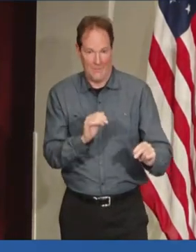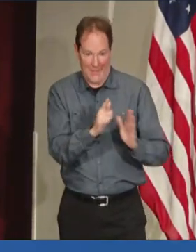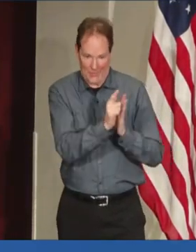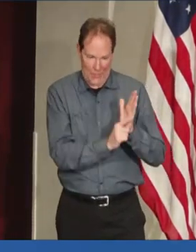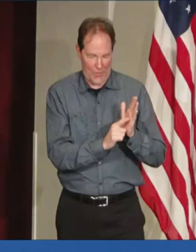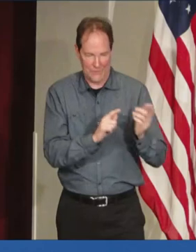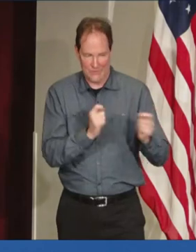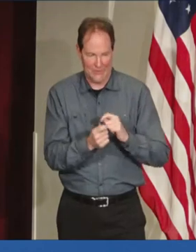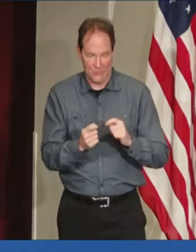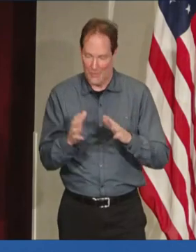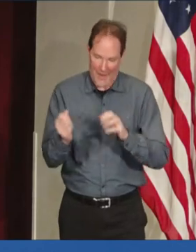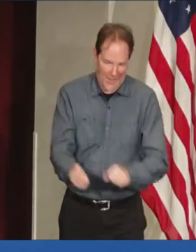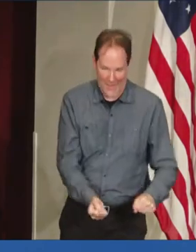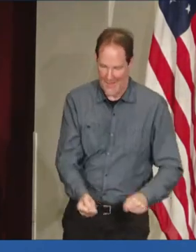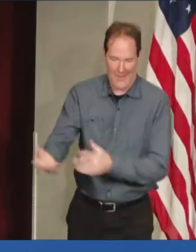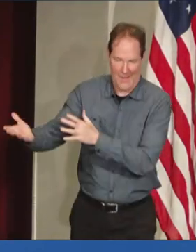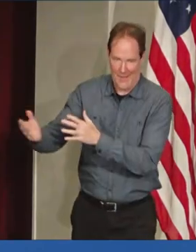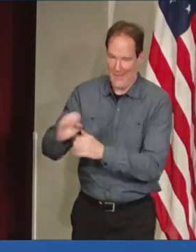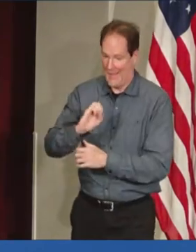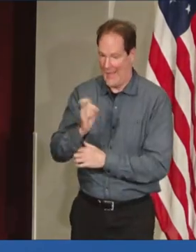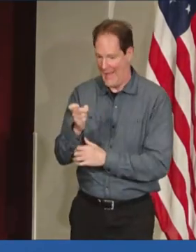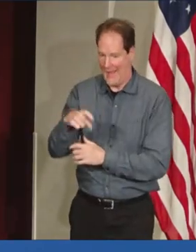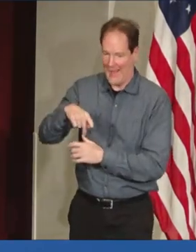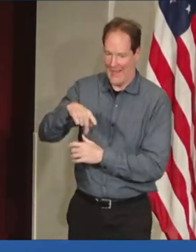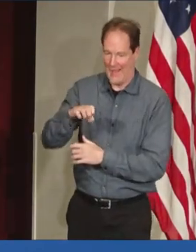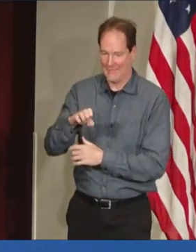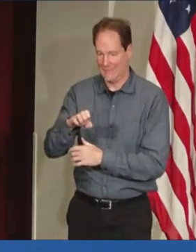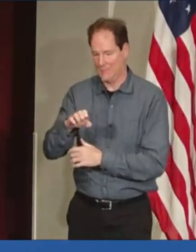to allow expulsion. We weren't saying that